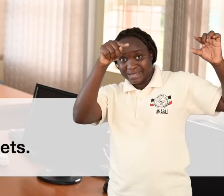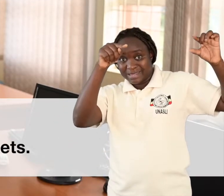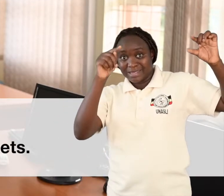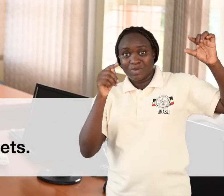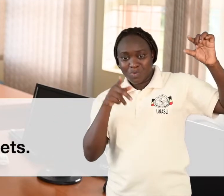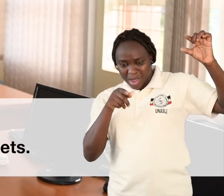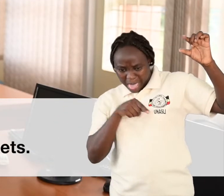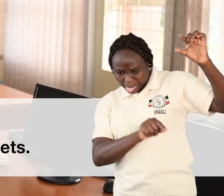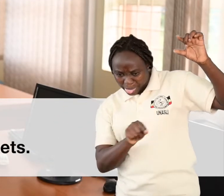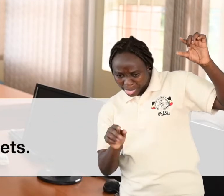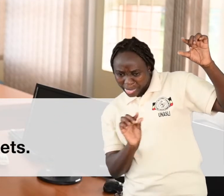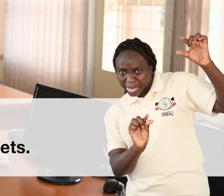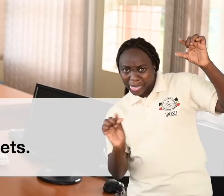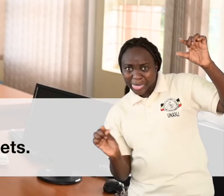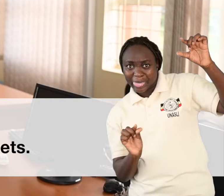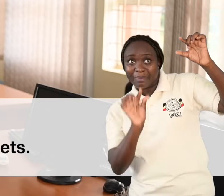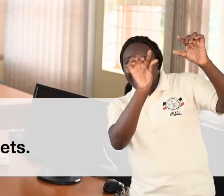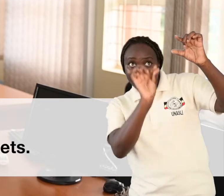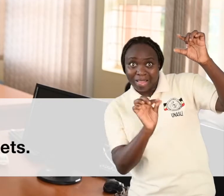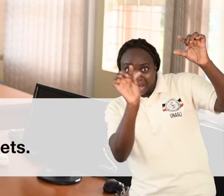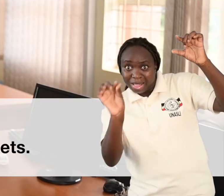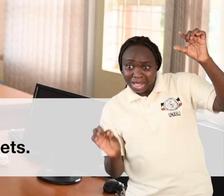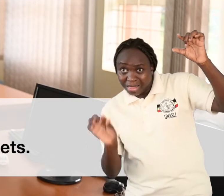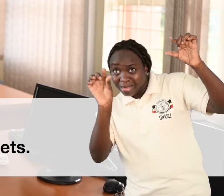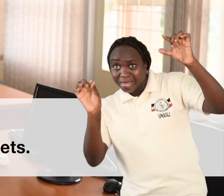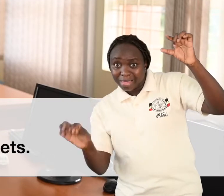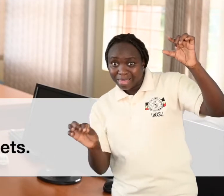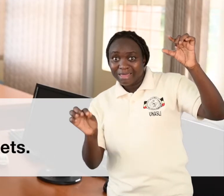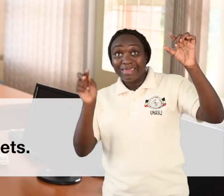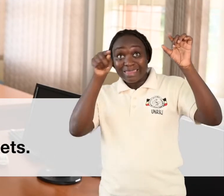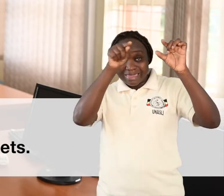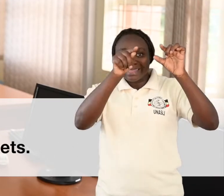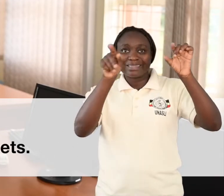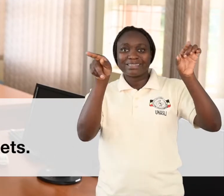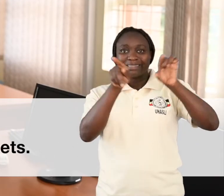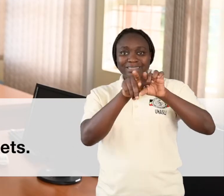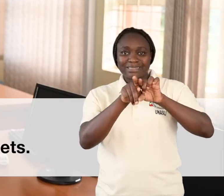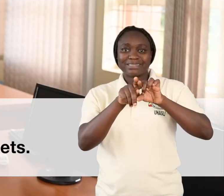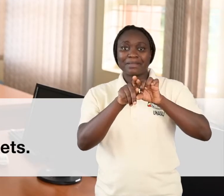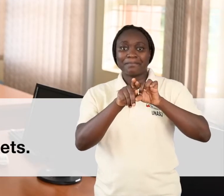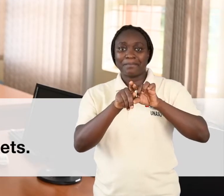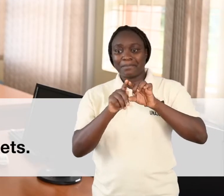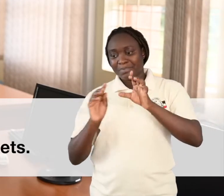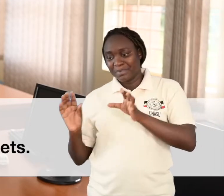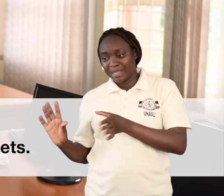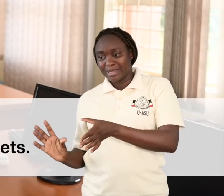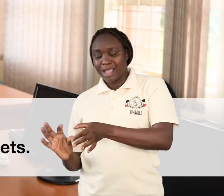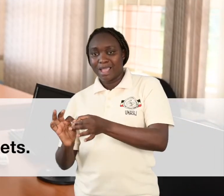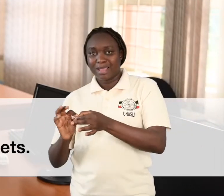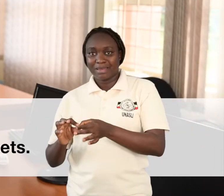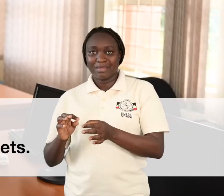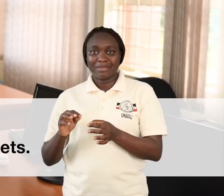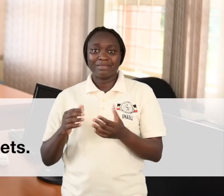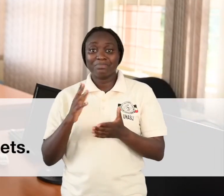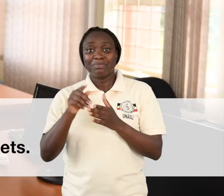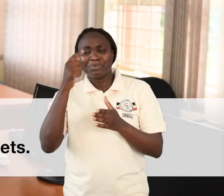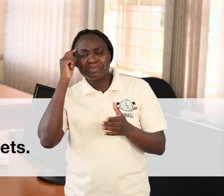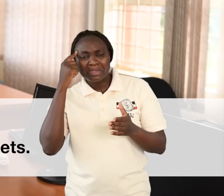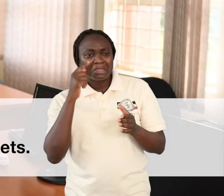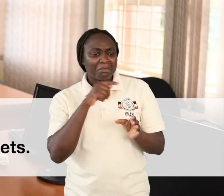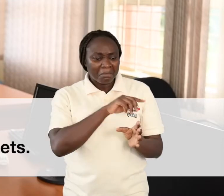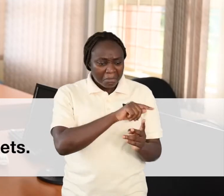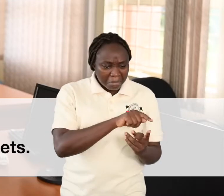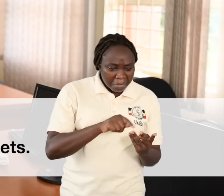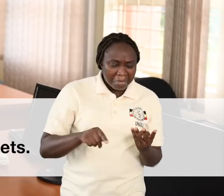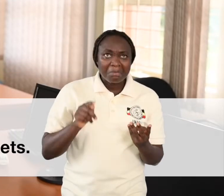In other words, the set that they have given us is what we call the mother set. And in this case,